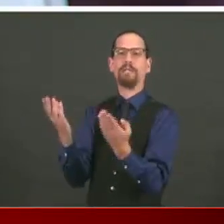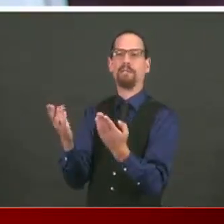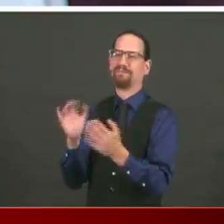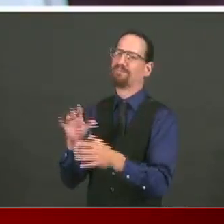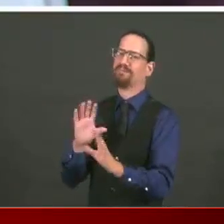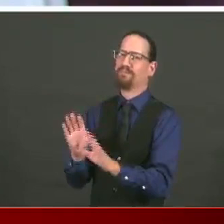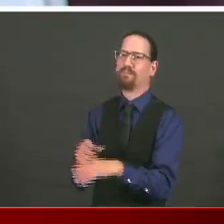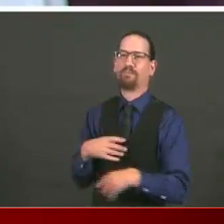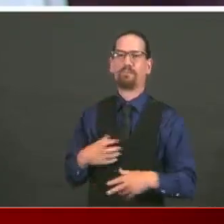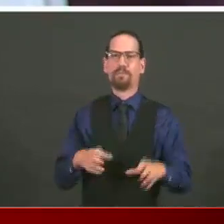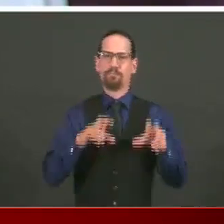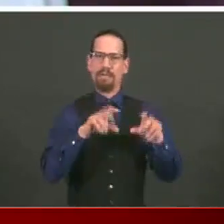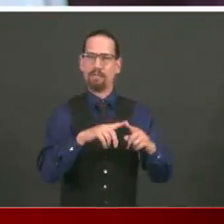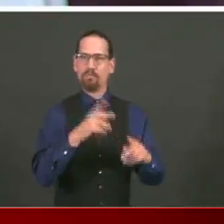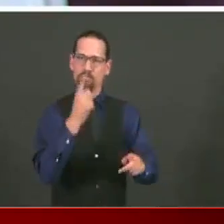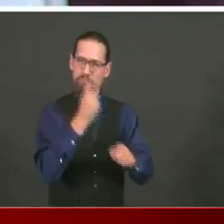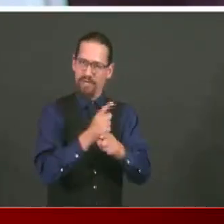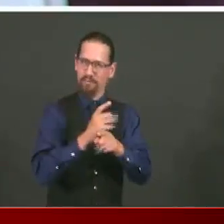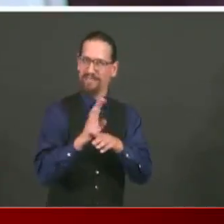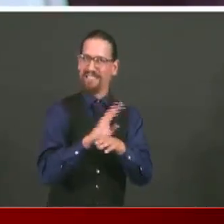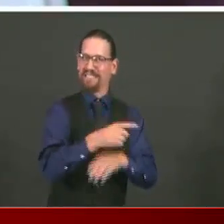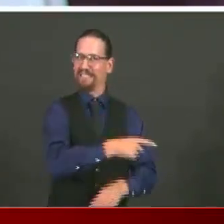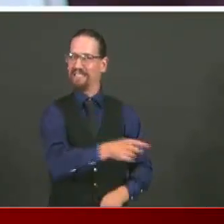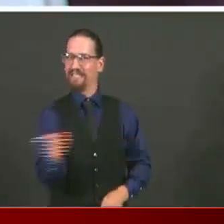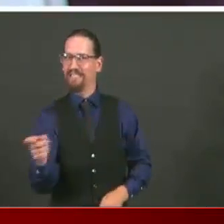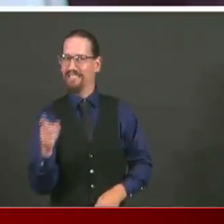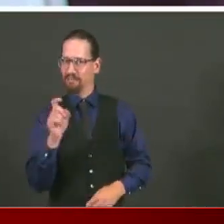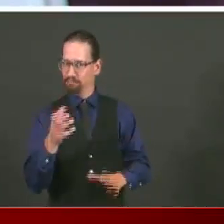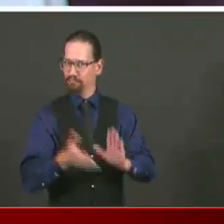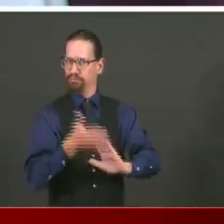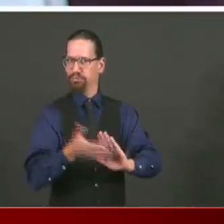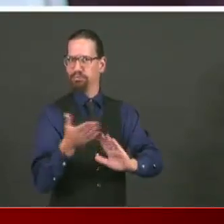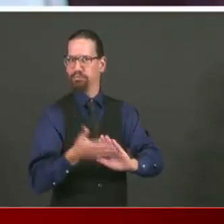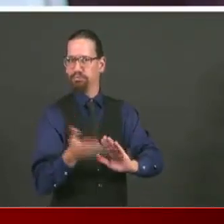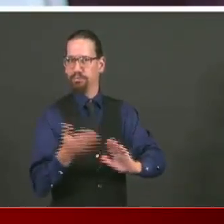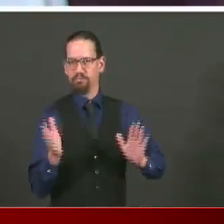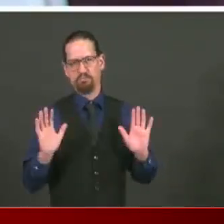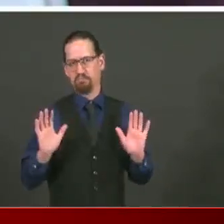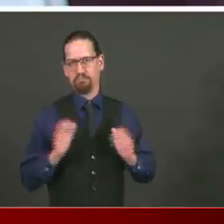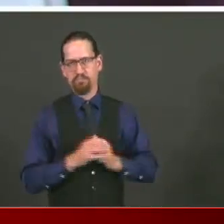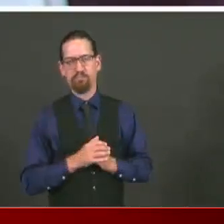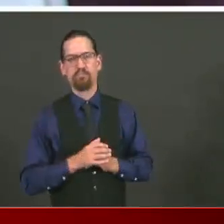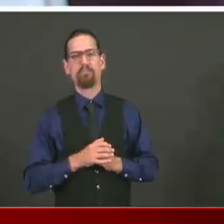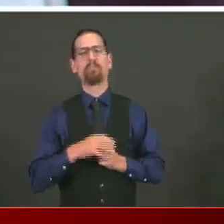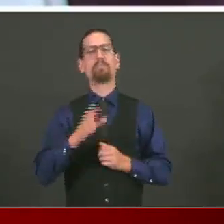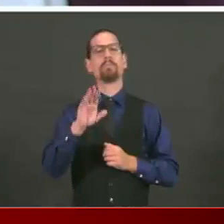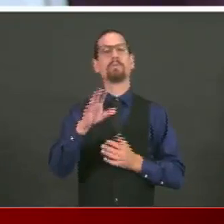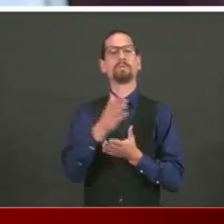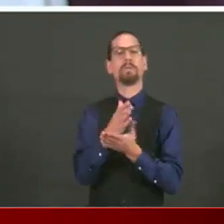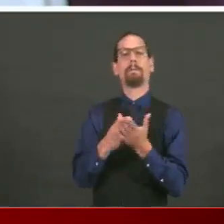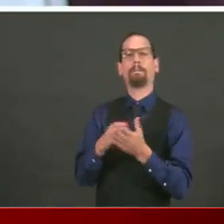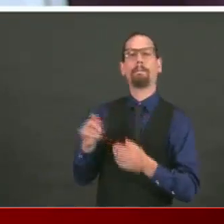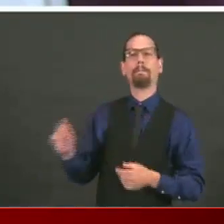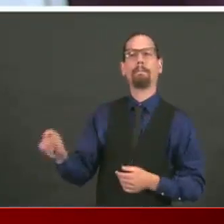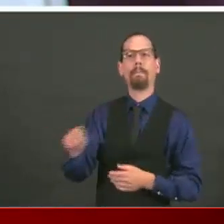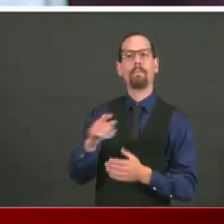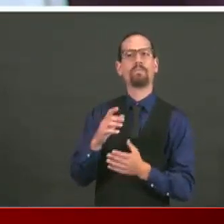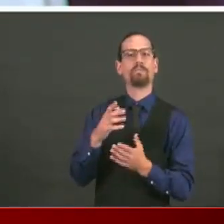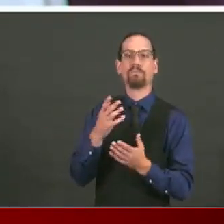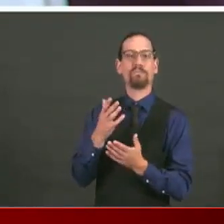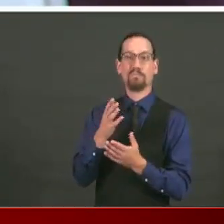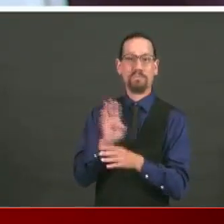and the American taxpayer. There will be instances in which review is required at Commerce, but for the vast majority of cases,